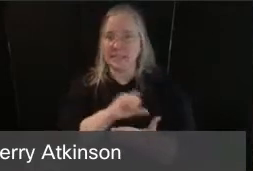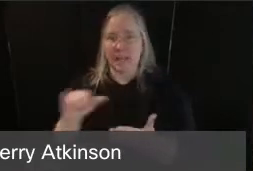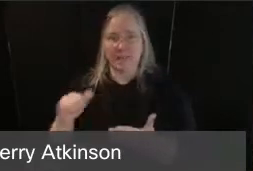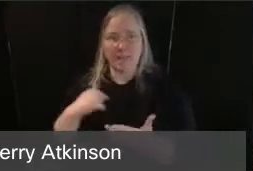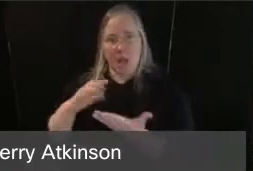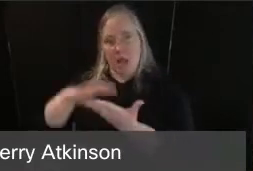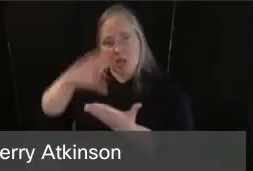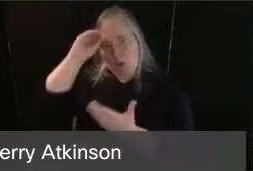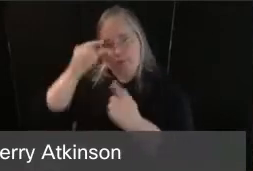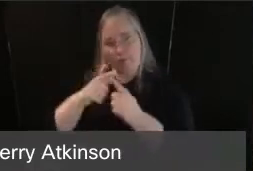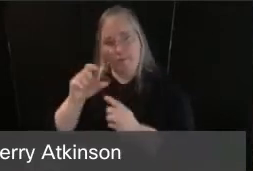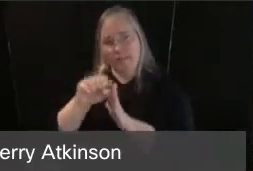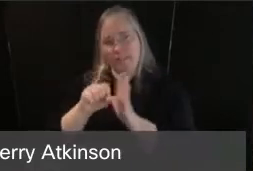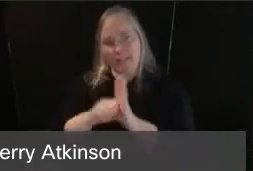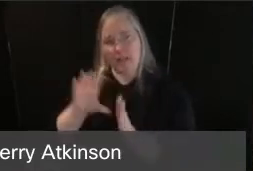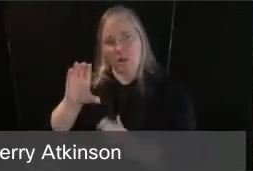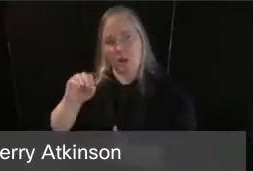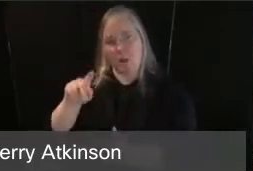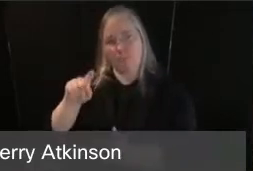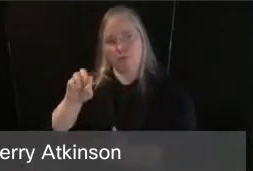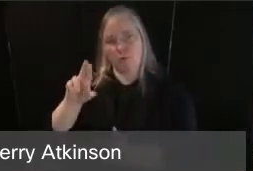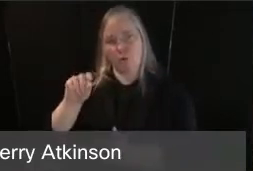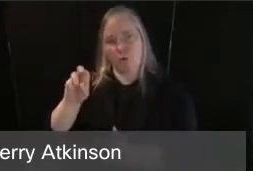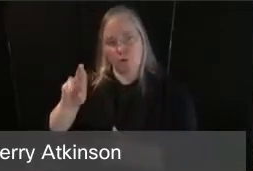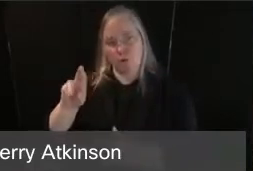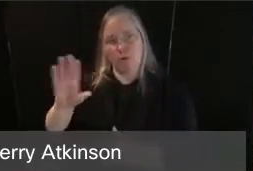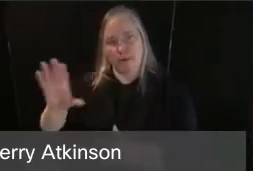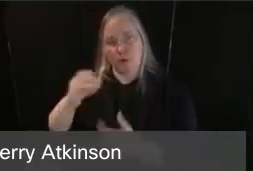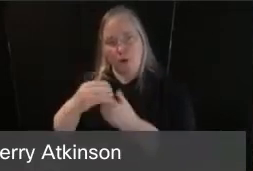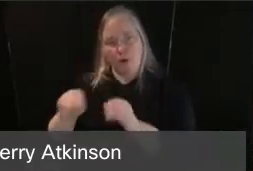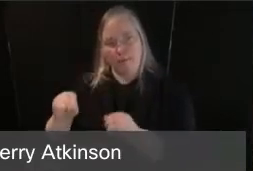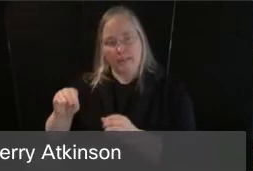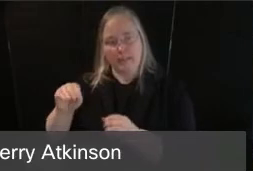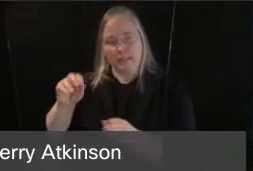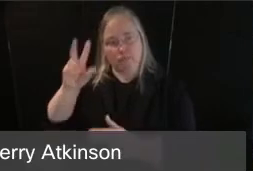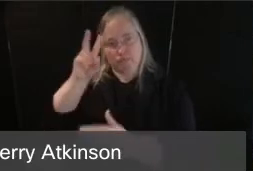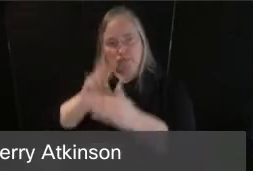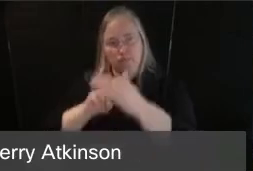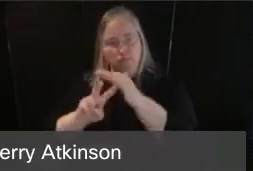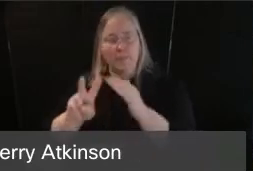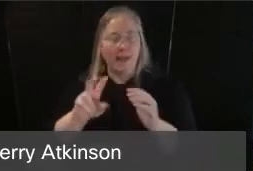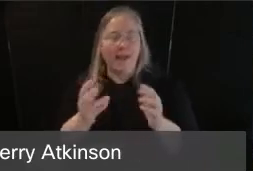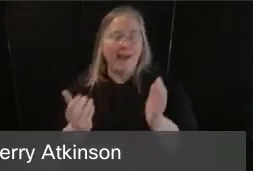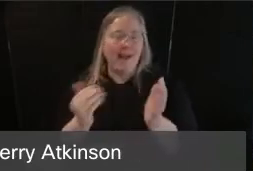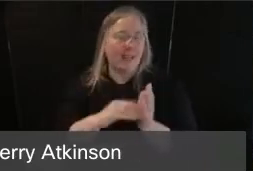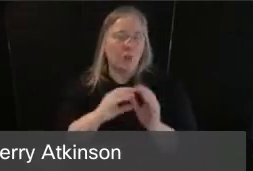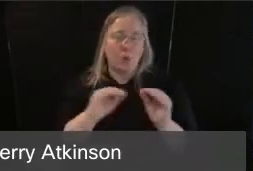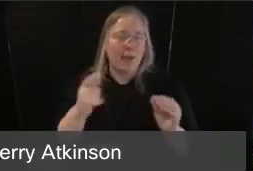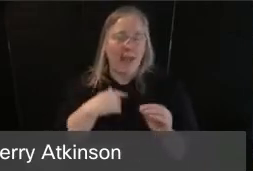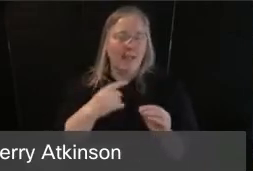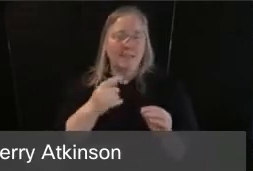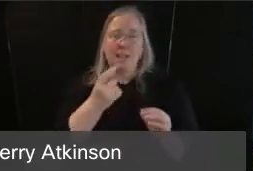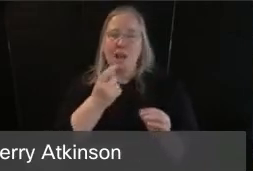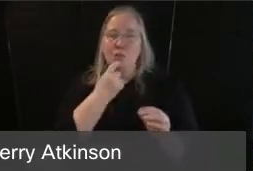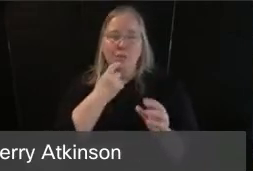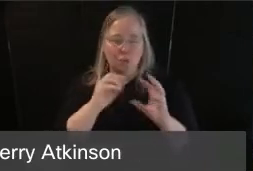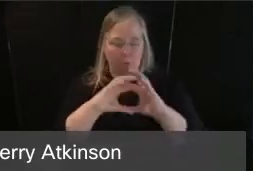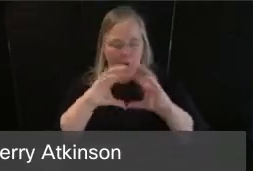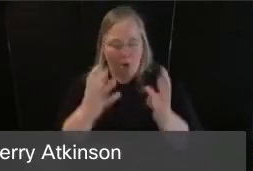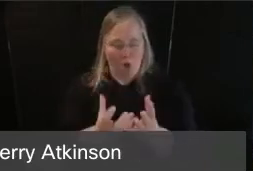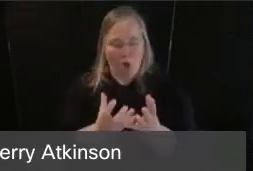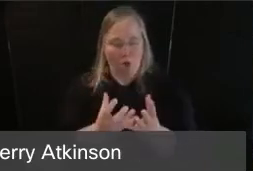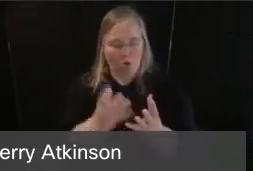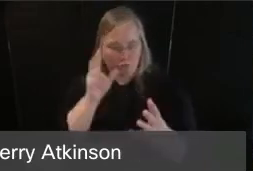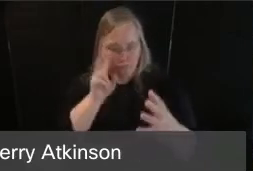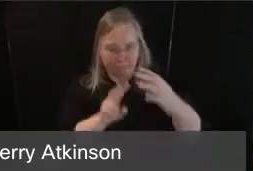controller's office, their latest projection. Again, nobody has a crystal ball, but that's similar time frame they're looking at. Takes probably